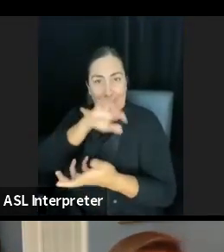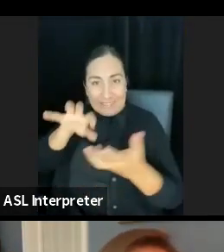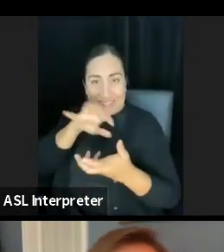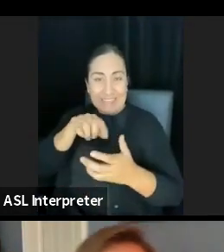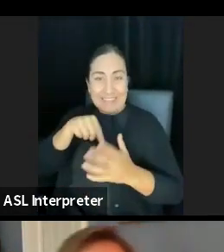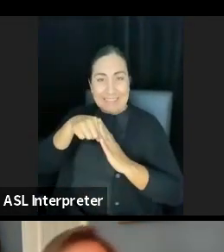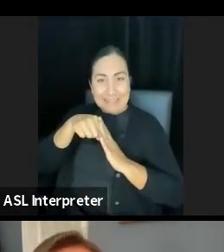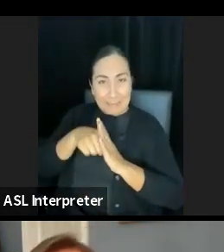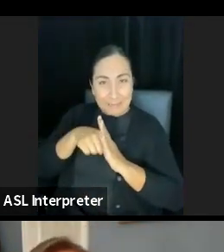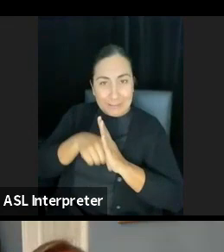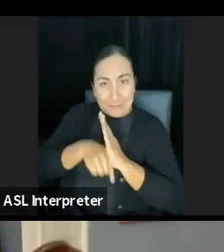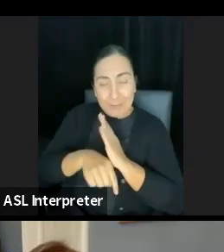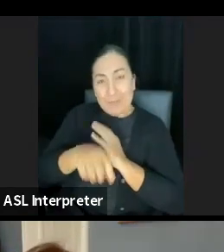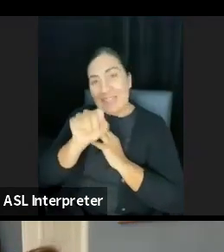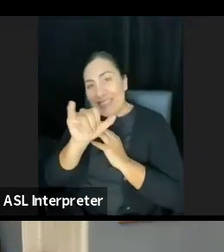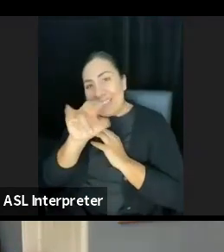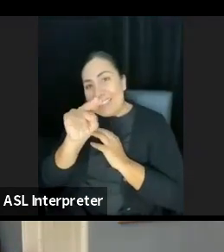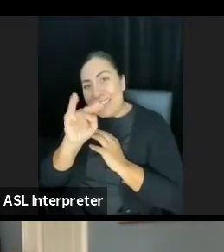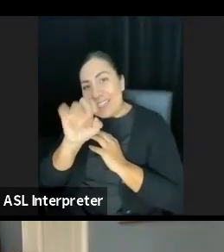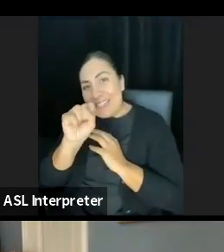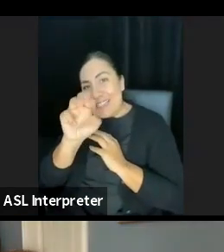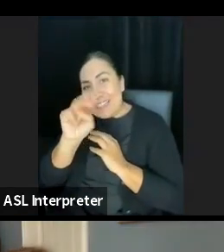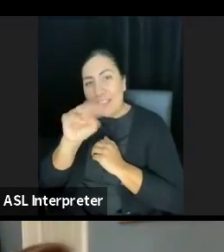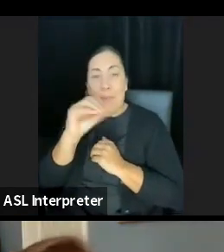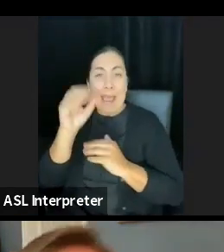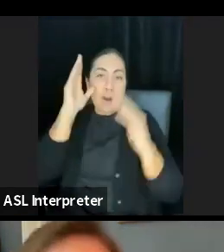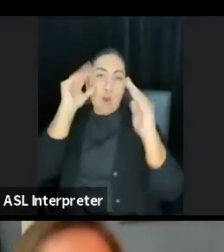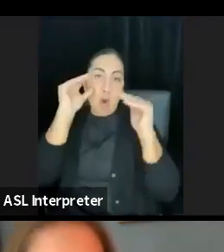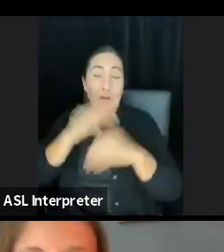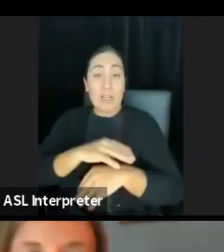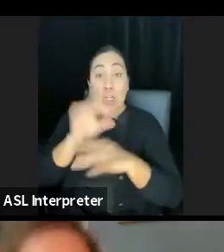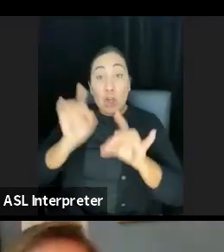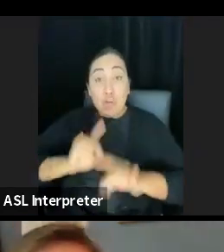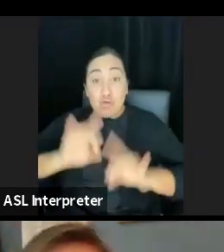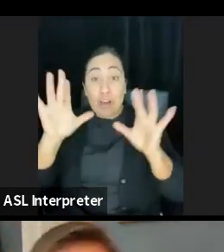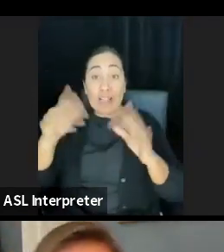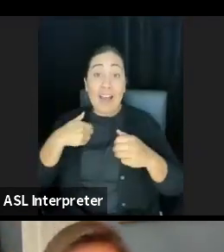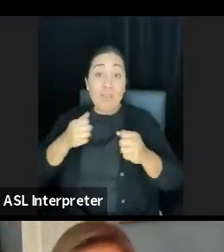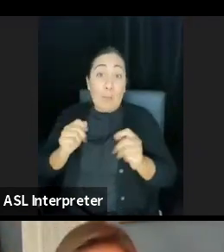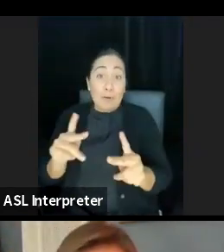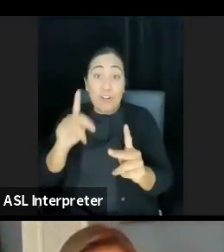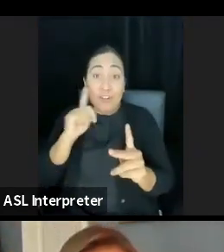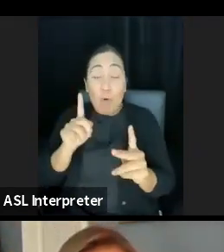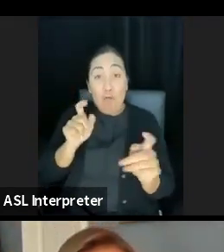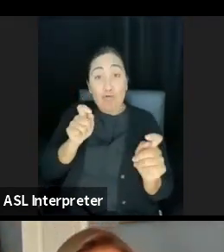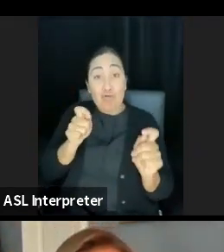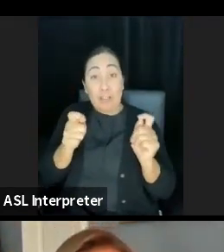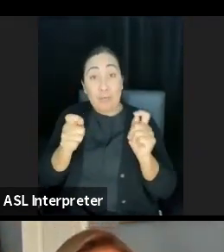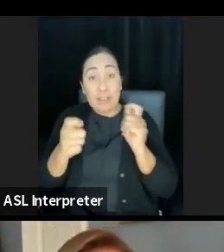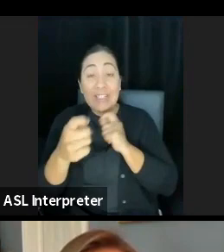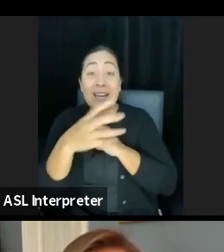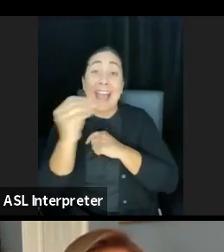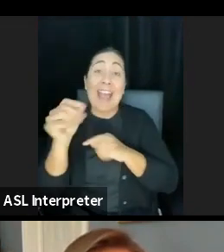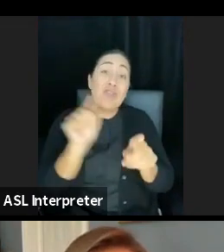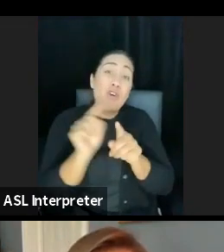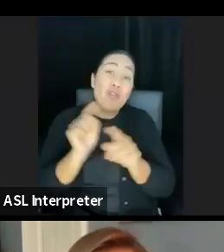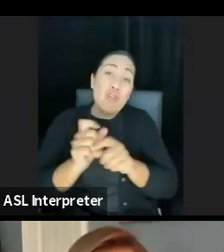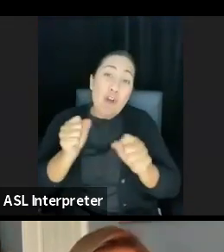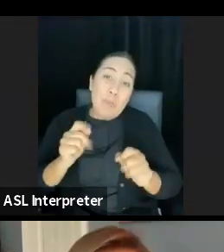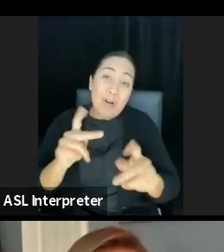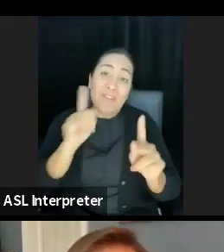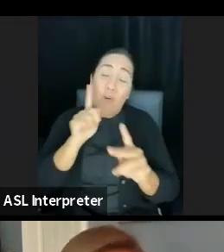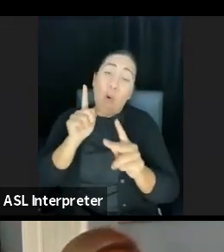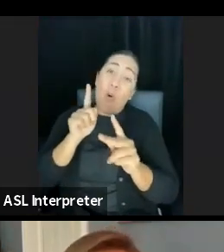in this moment. Because in crisis, there is opportunity. There's the opportunity for transformation and the opportunity for further